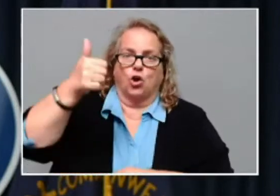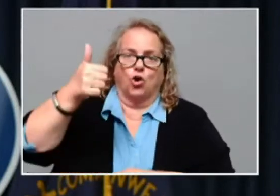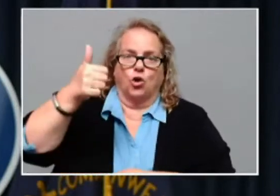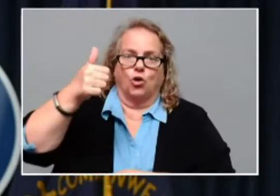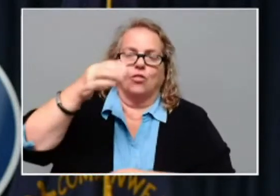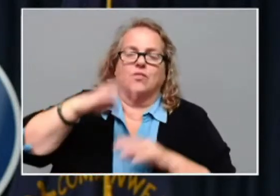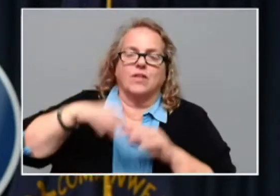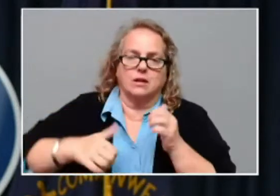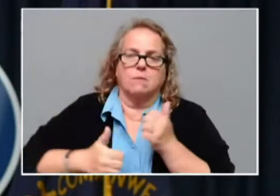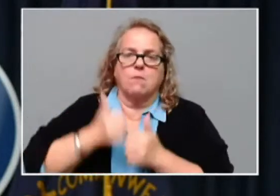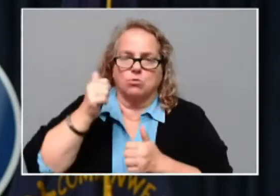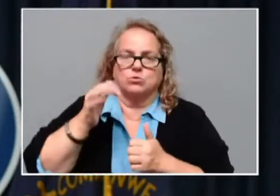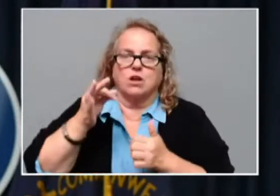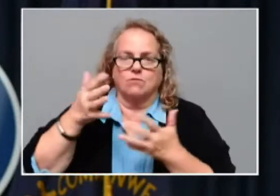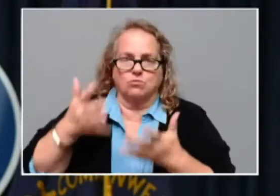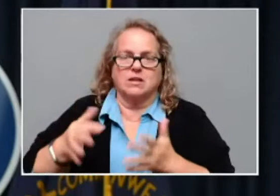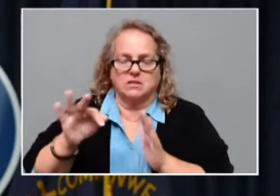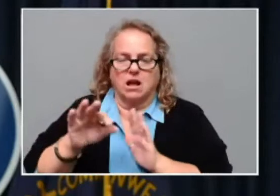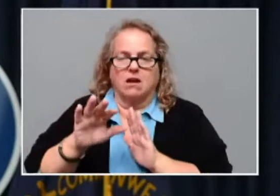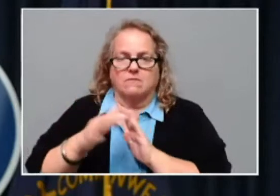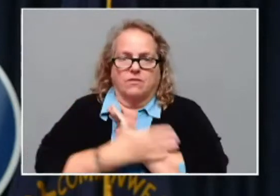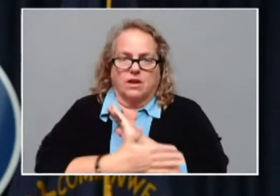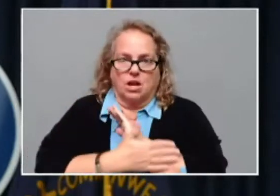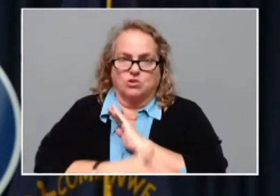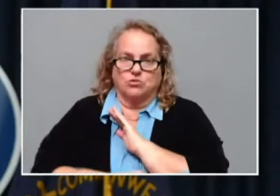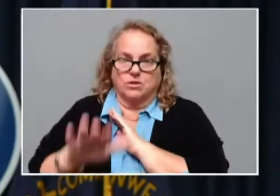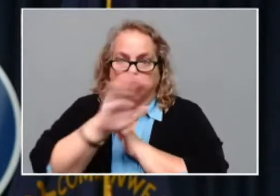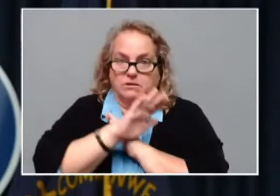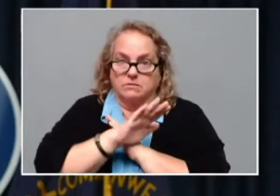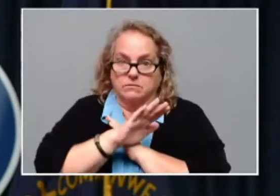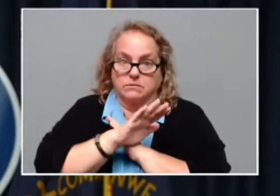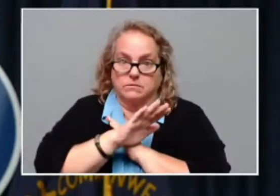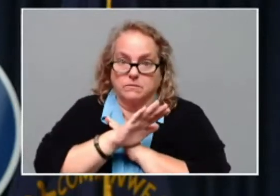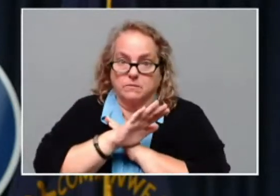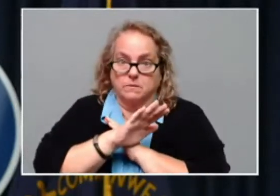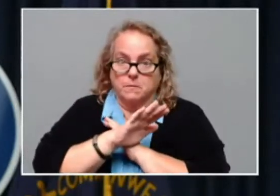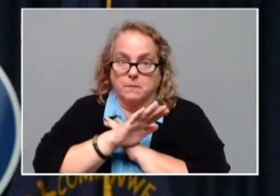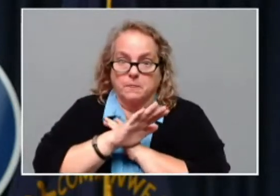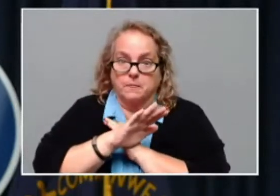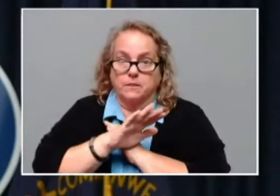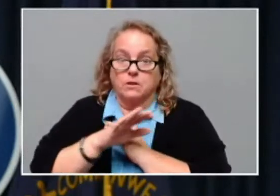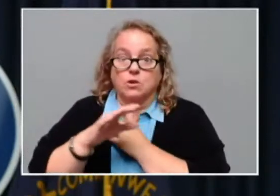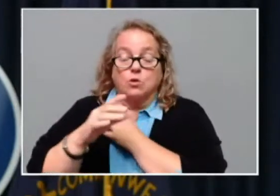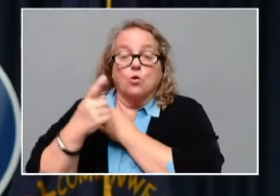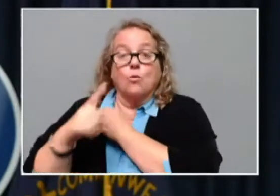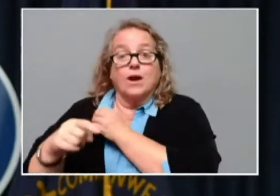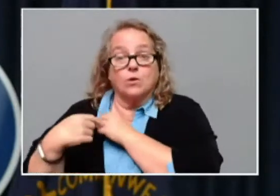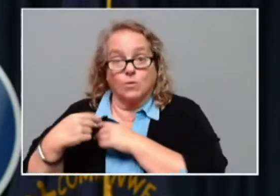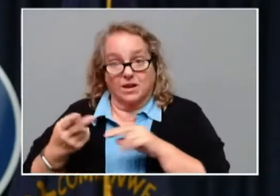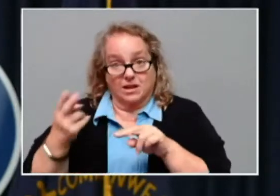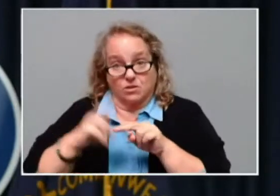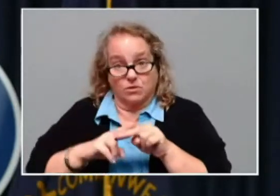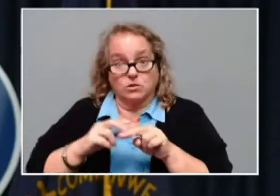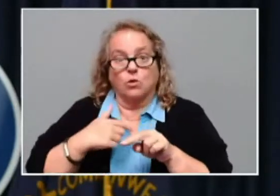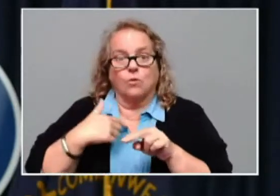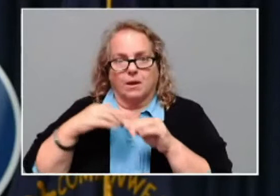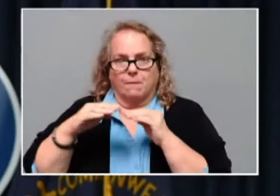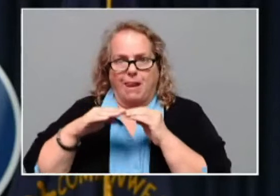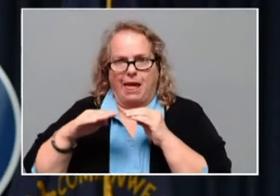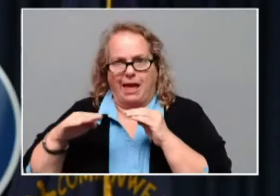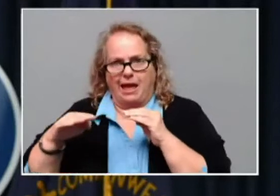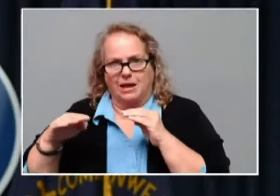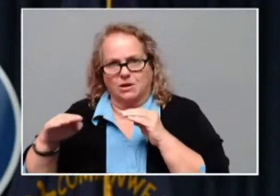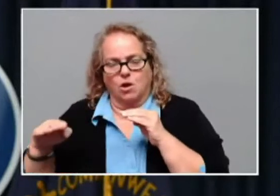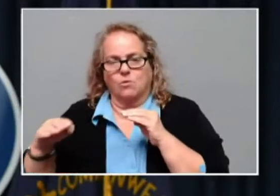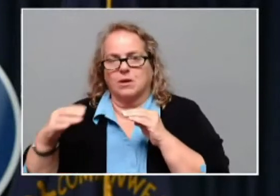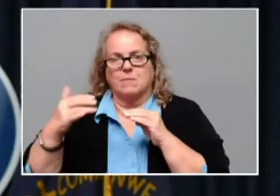of the country. We have not, when we had our decrease, we plateaued, and we have been either increasing or holding